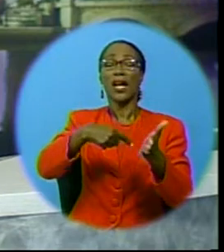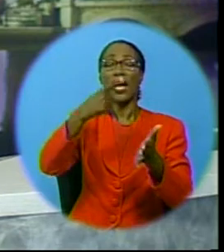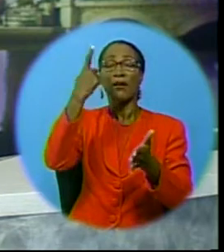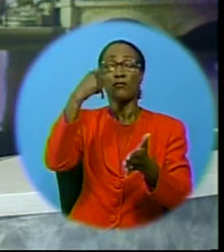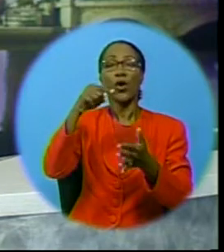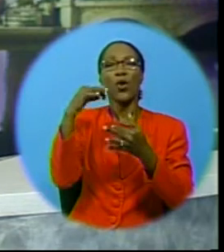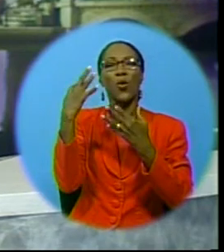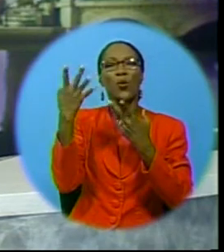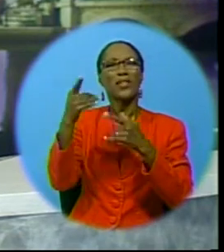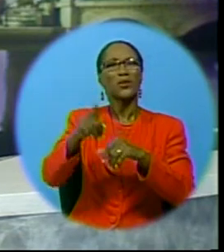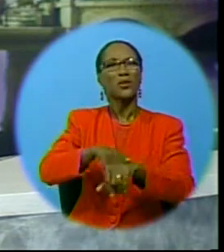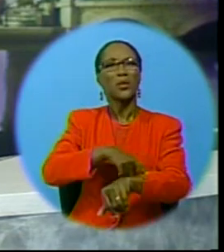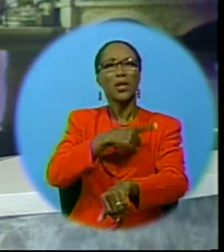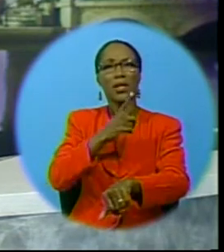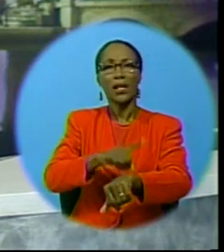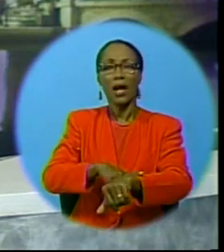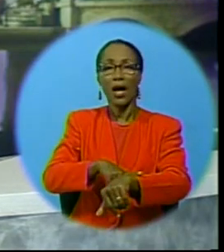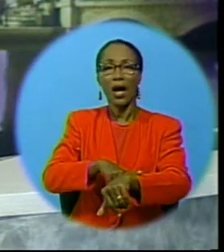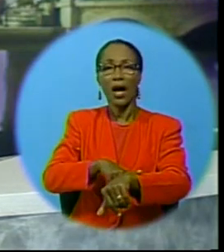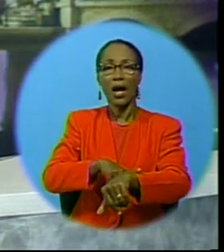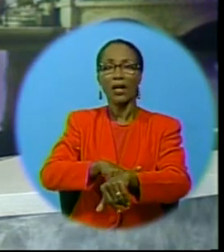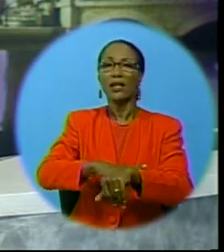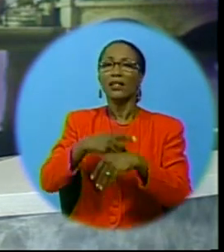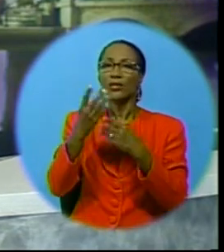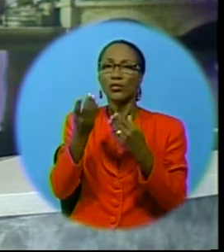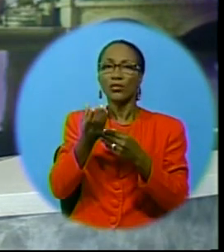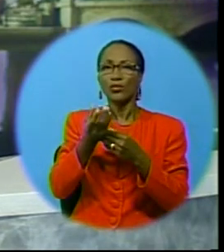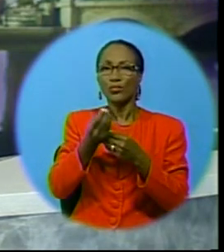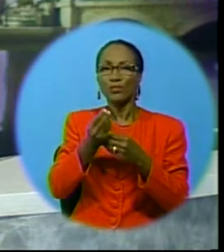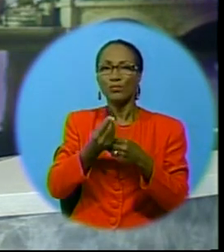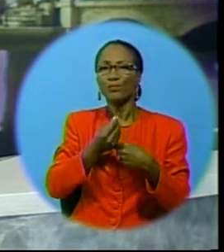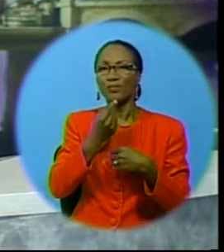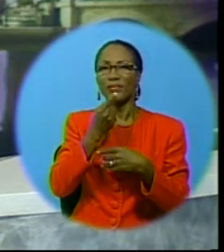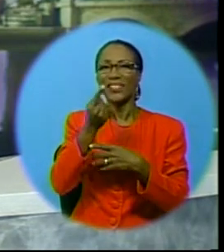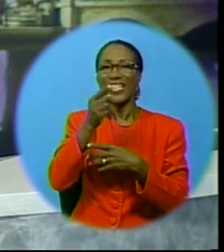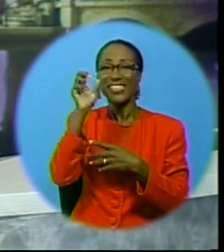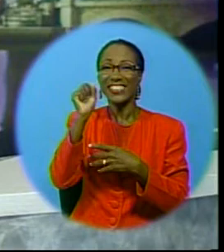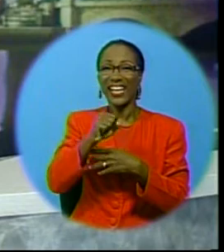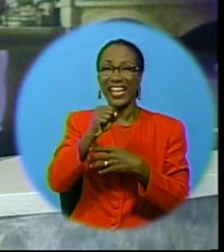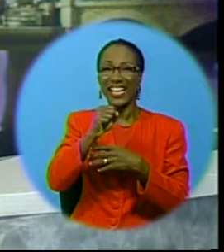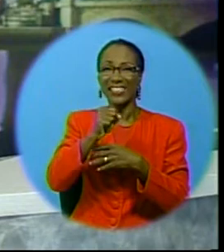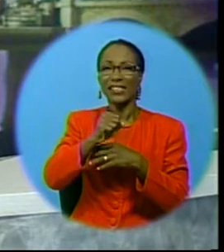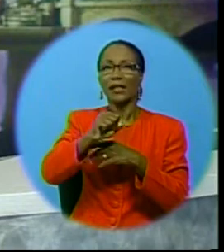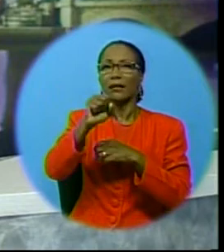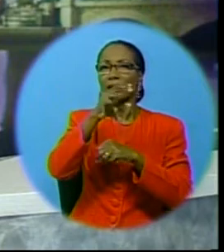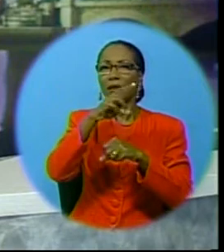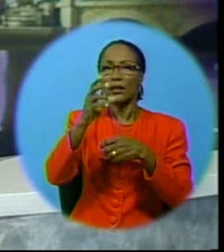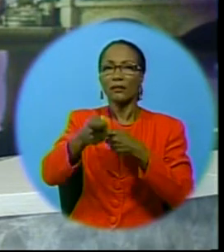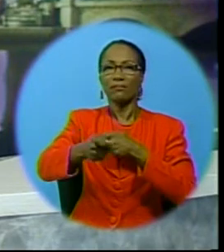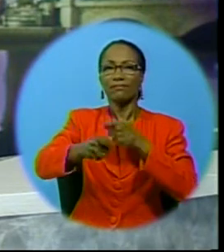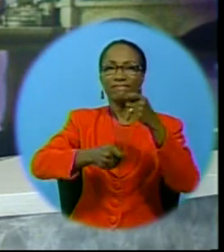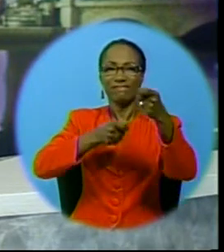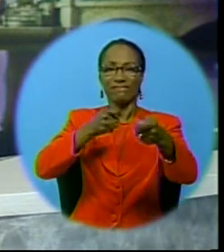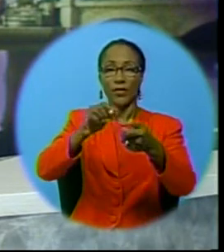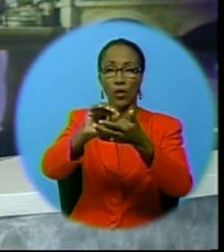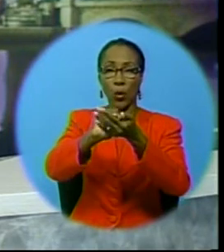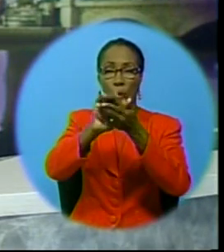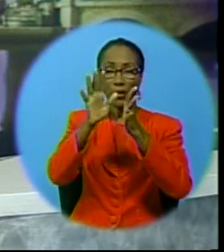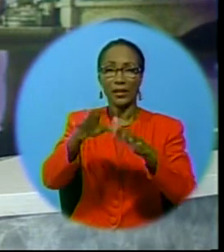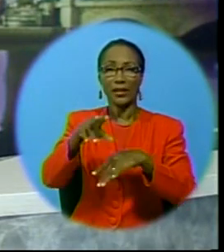criticized for taking too long to deliver on its promise to transfer ownership of National Housing Corporation units to